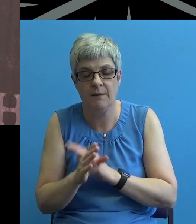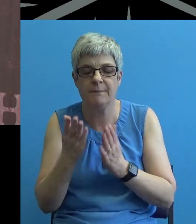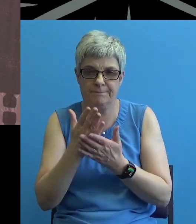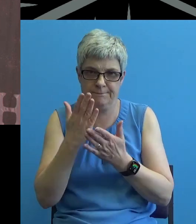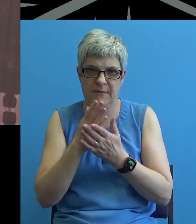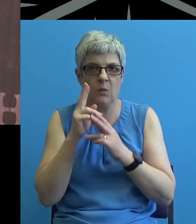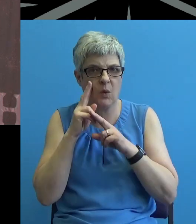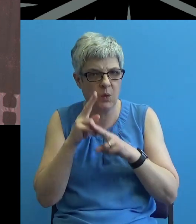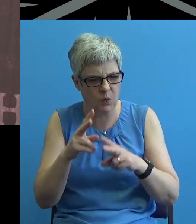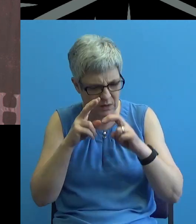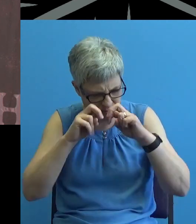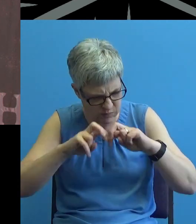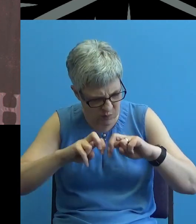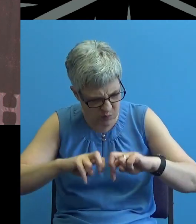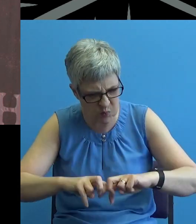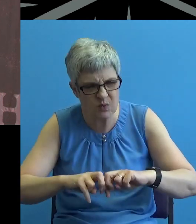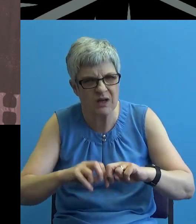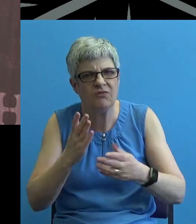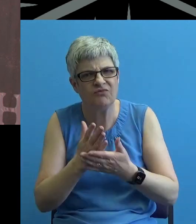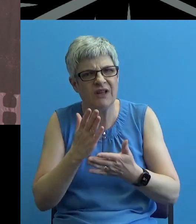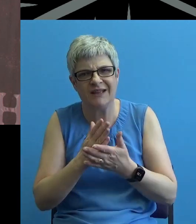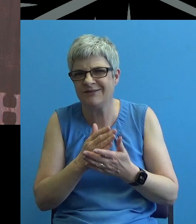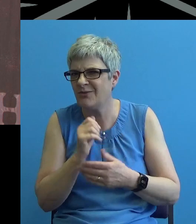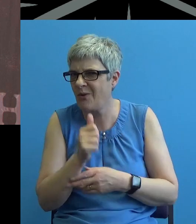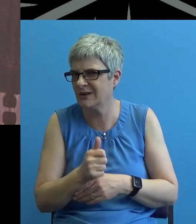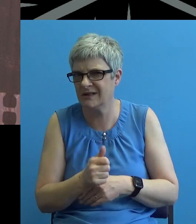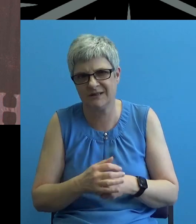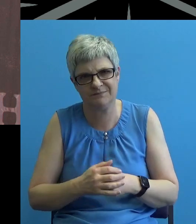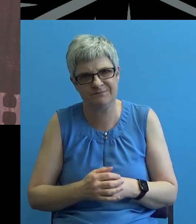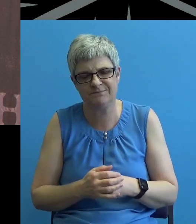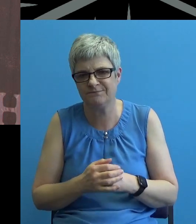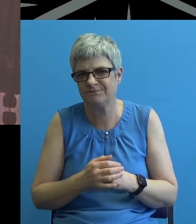but the more we look at it, it was really anything but.